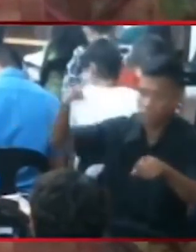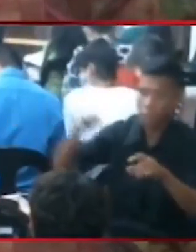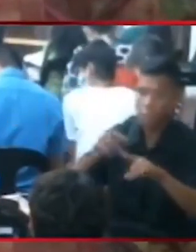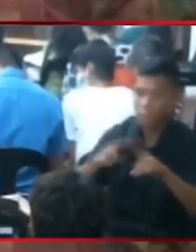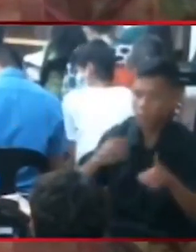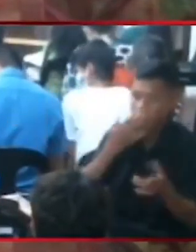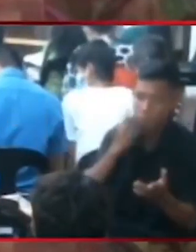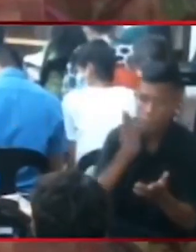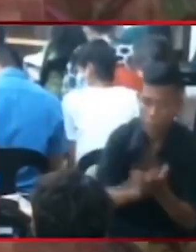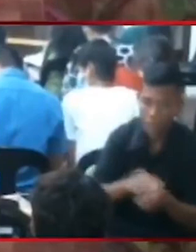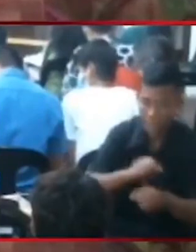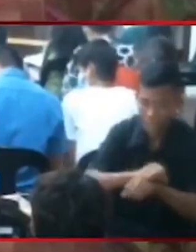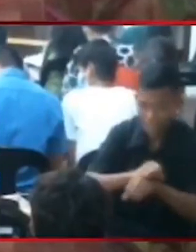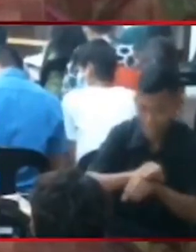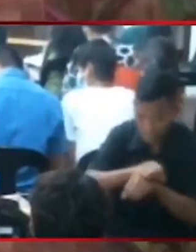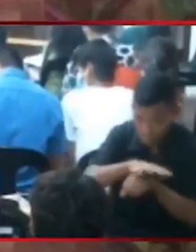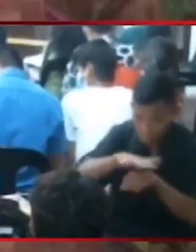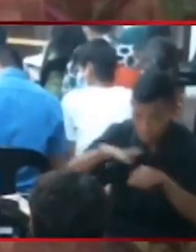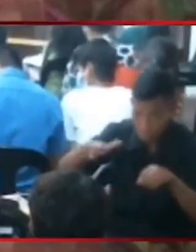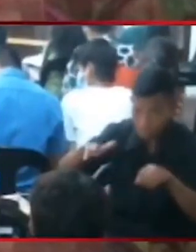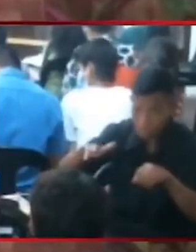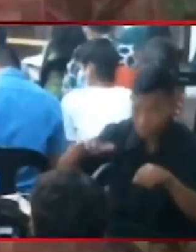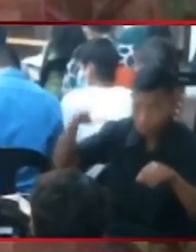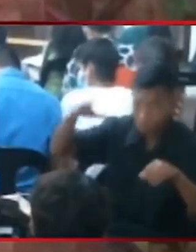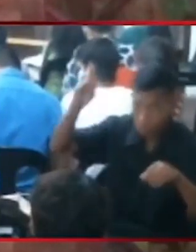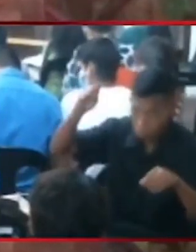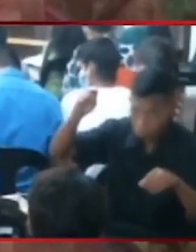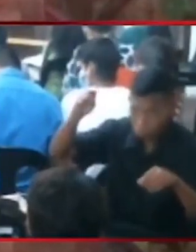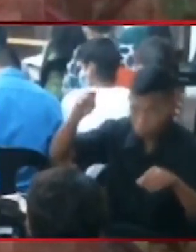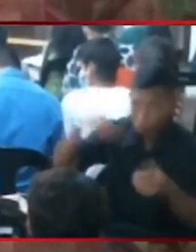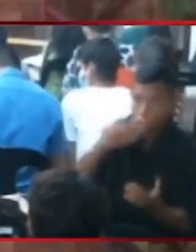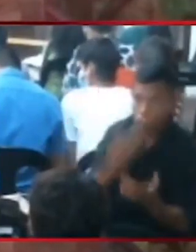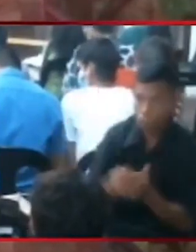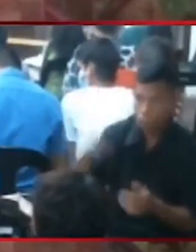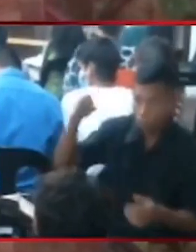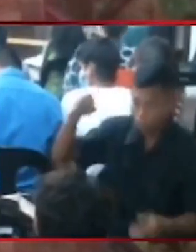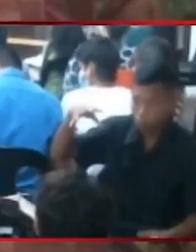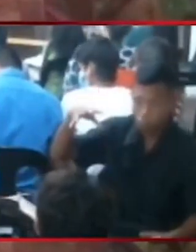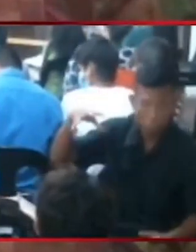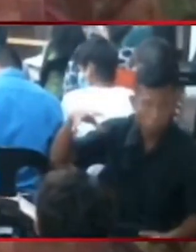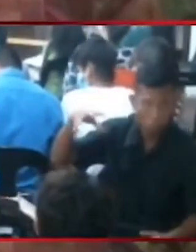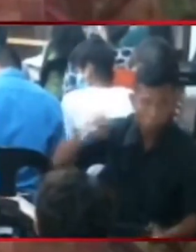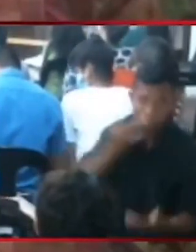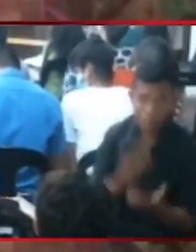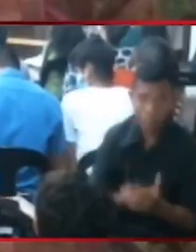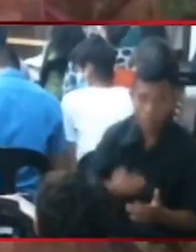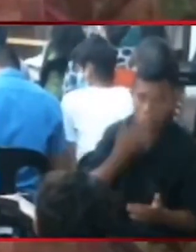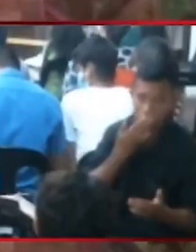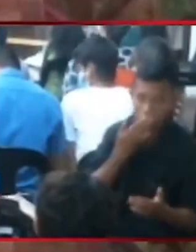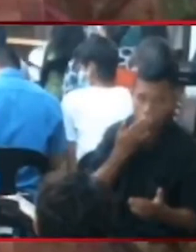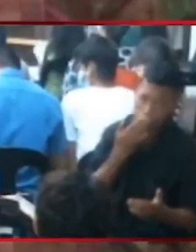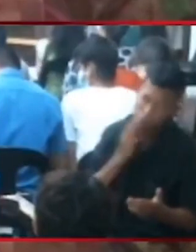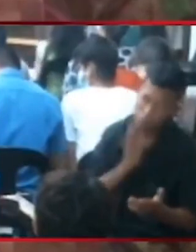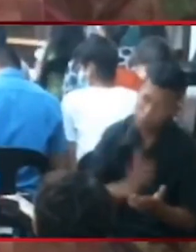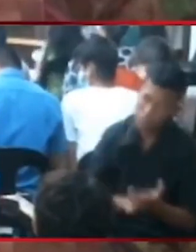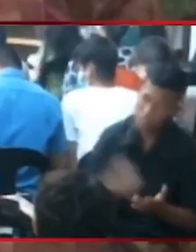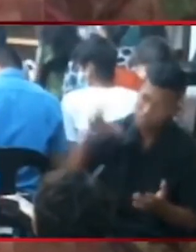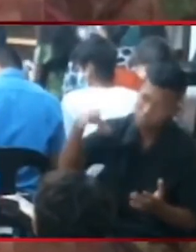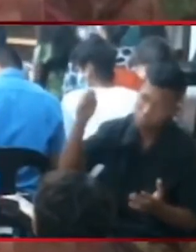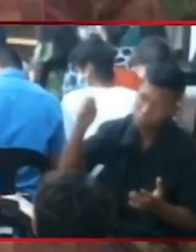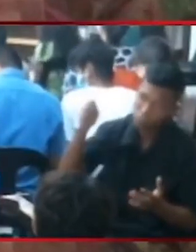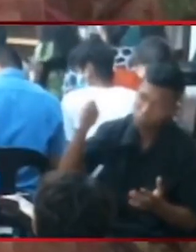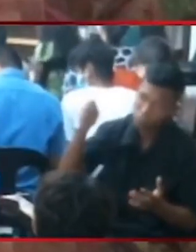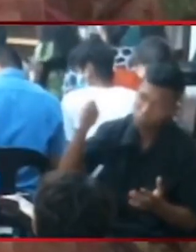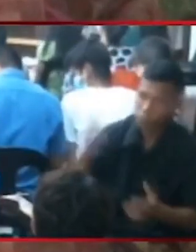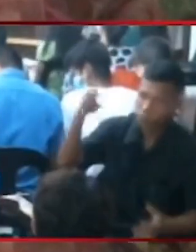warmed and filled, notwithstanding you give them not those things which are needful to the body. What